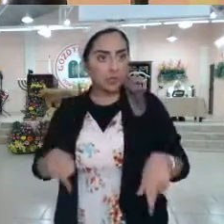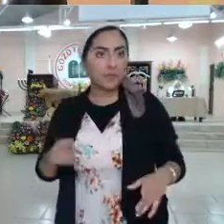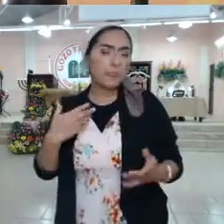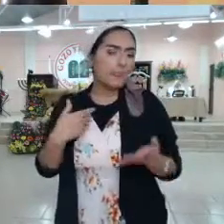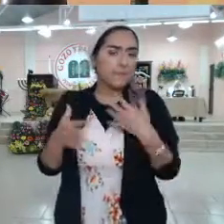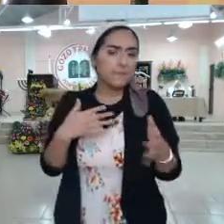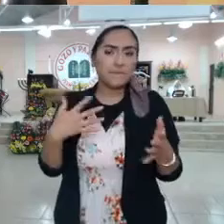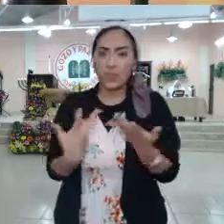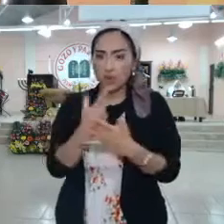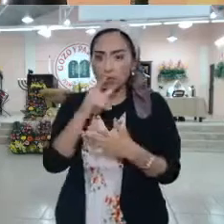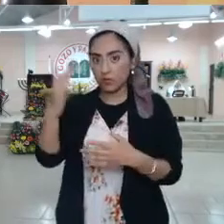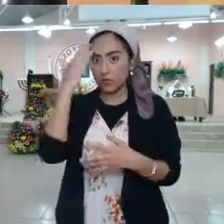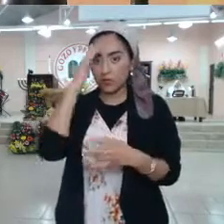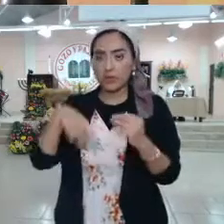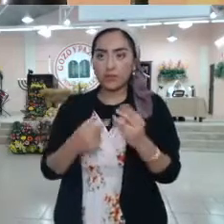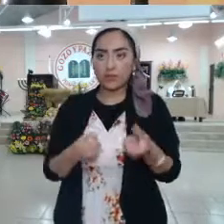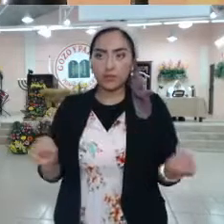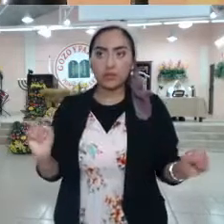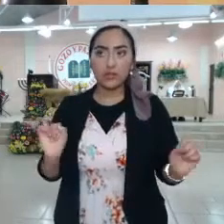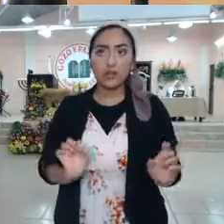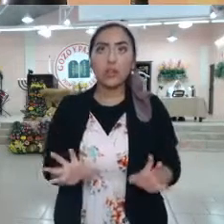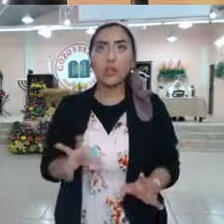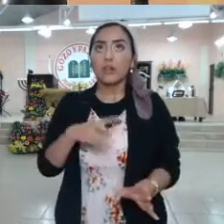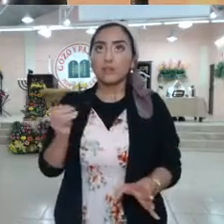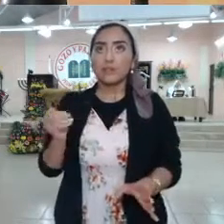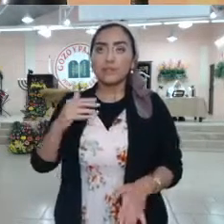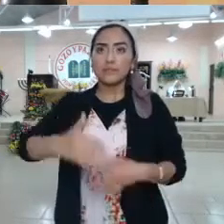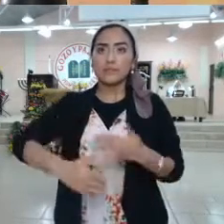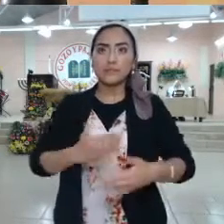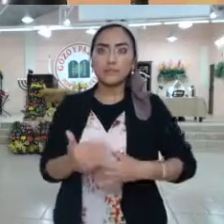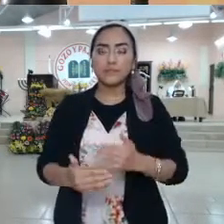the new ones too. Even though they are new ones, they know about